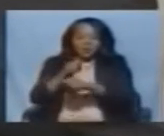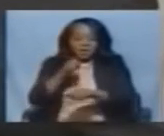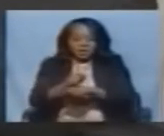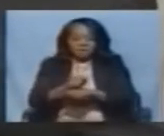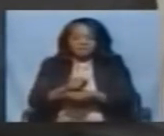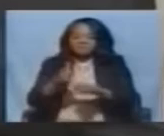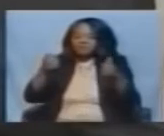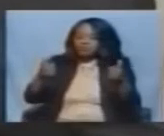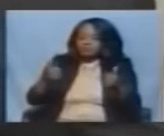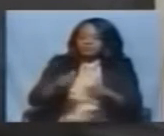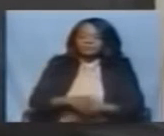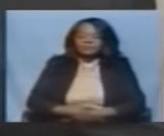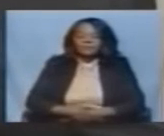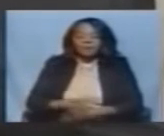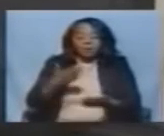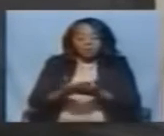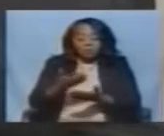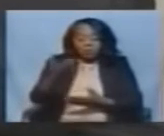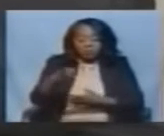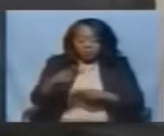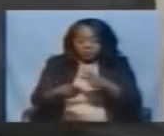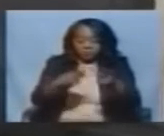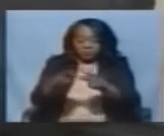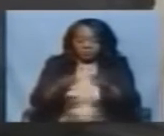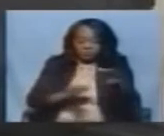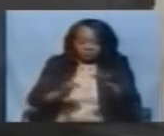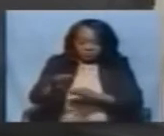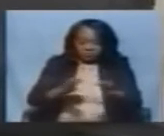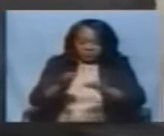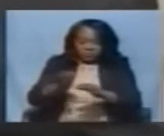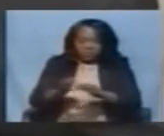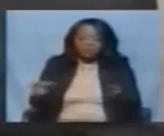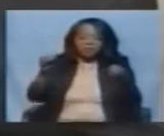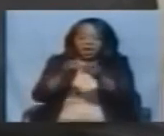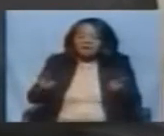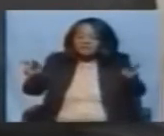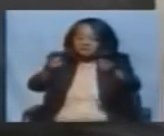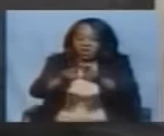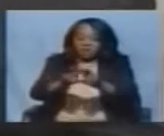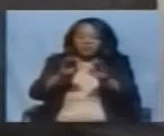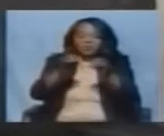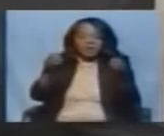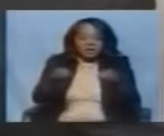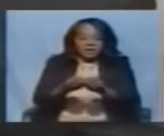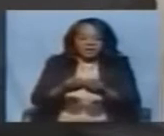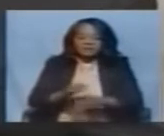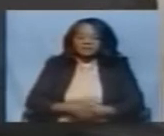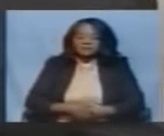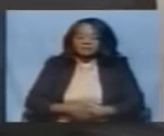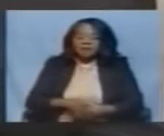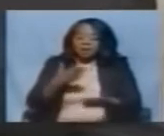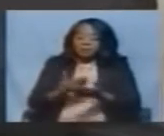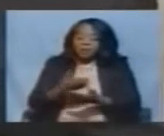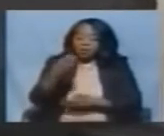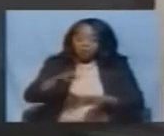what you're saying. The procurement process is defined to add value to organization. you know, what the procurement method that you use,